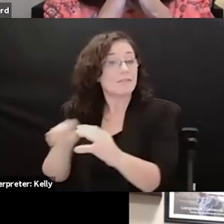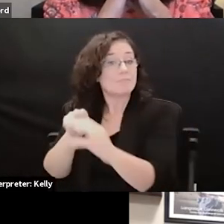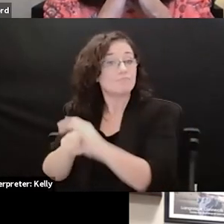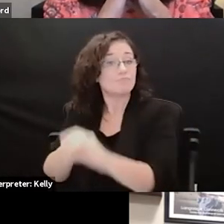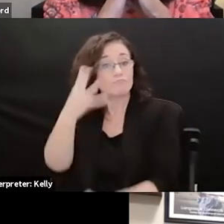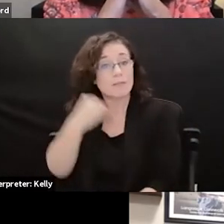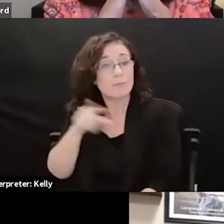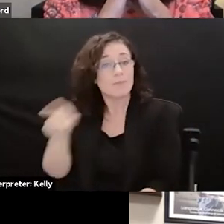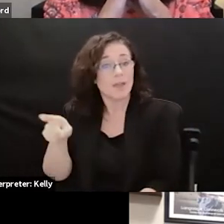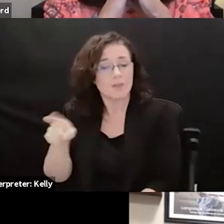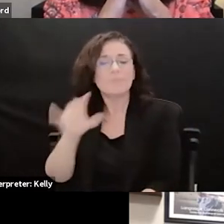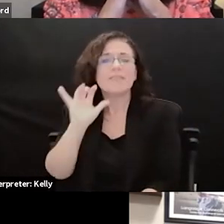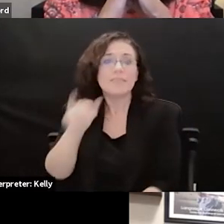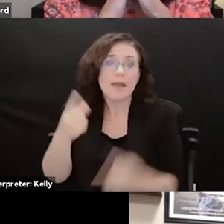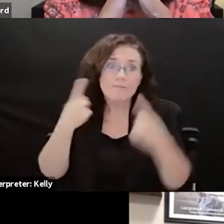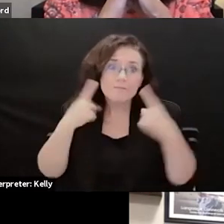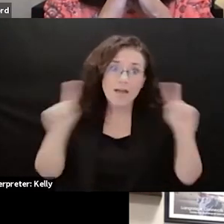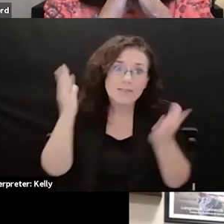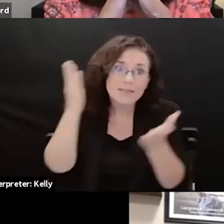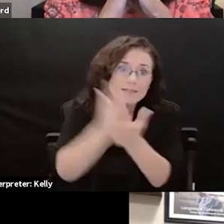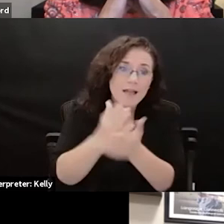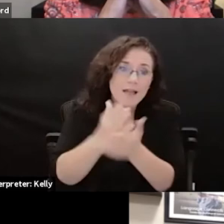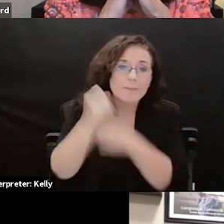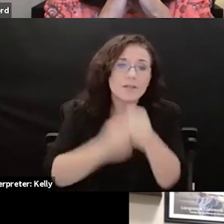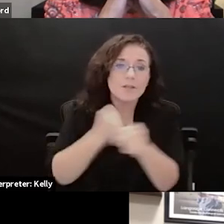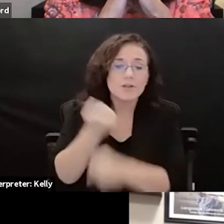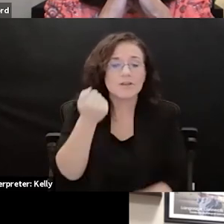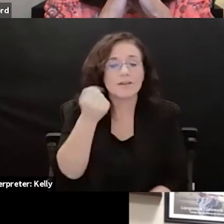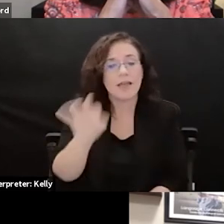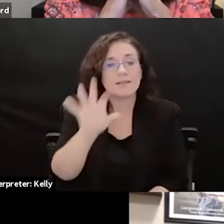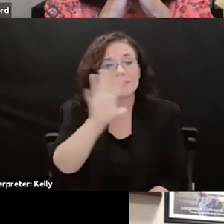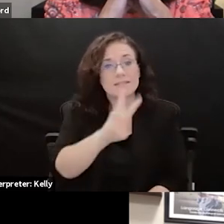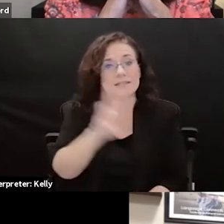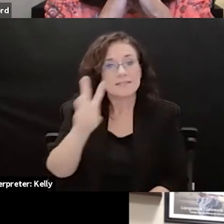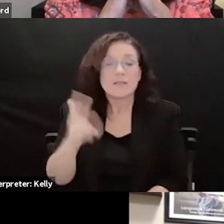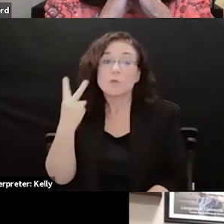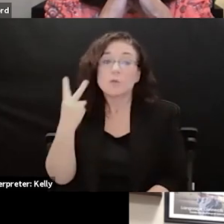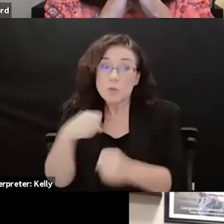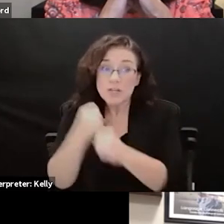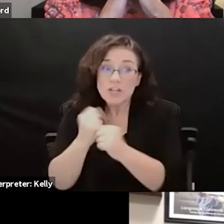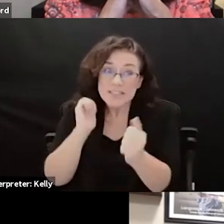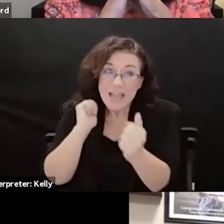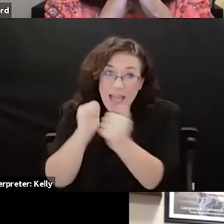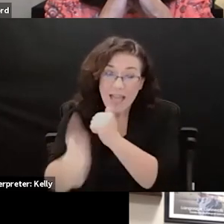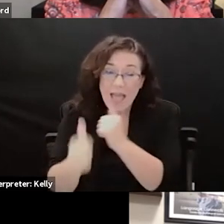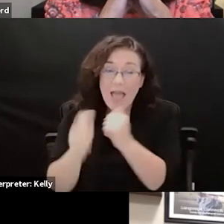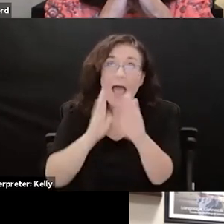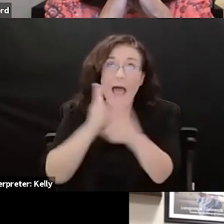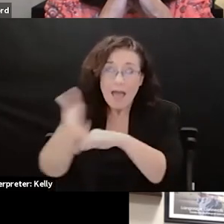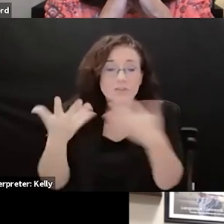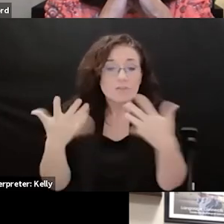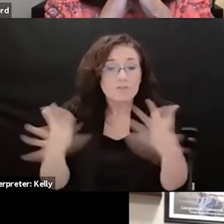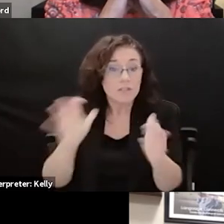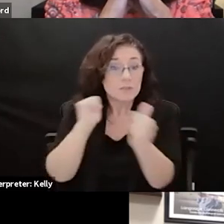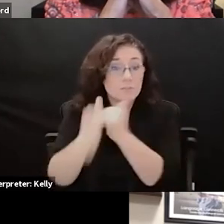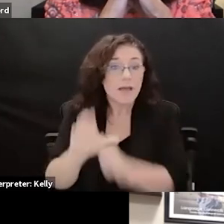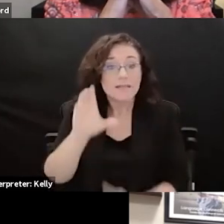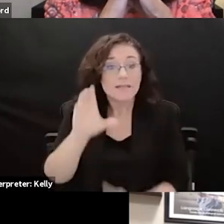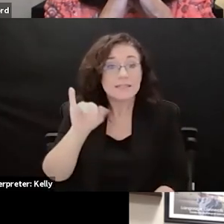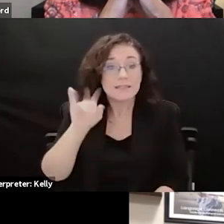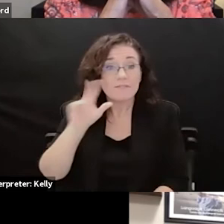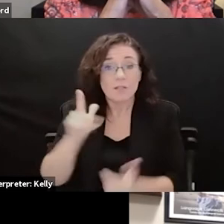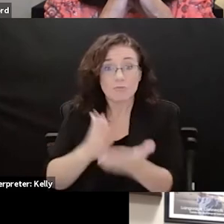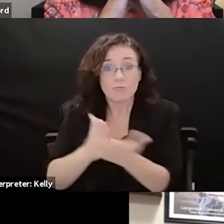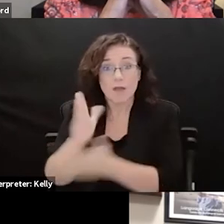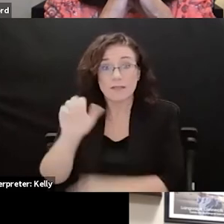30 years in 1966 two years after the civil rights act was passed did you also know that